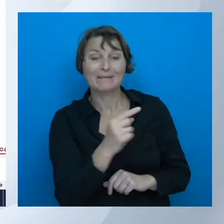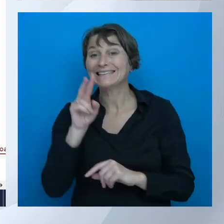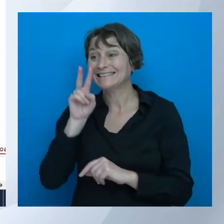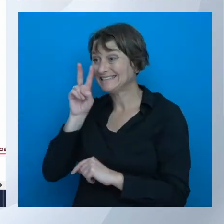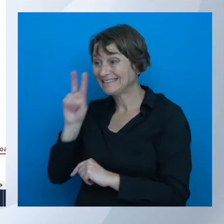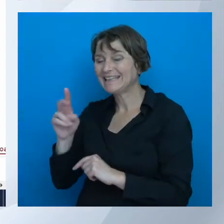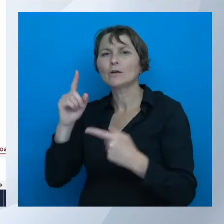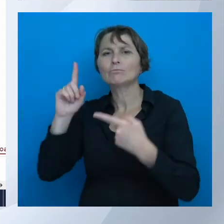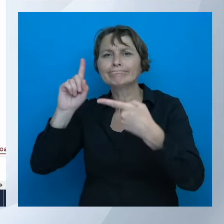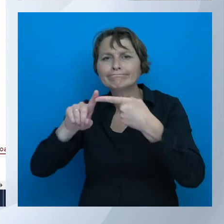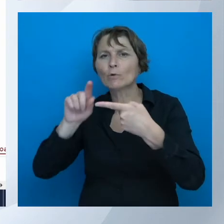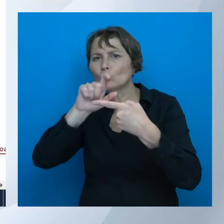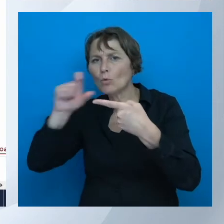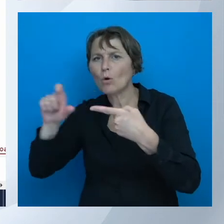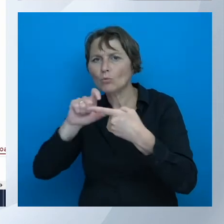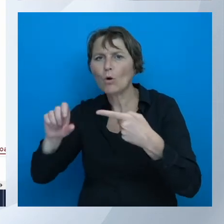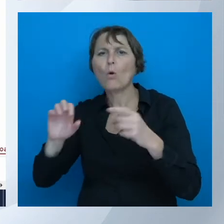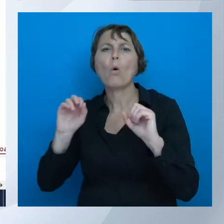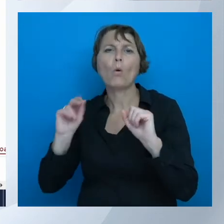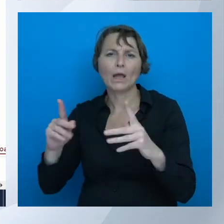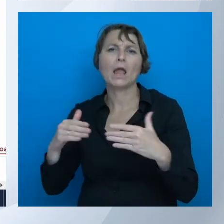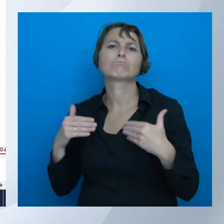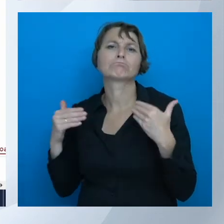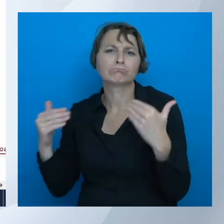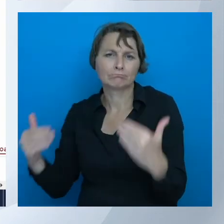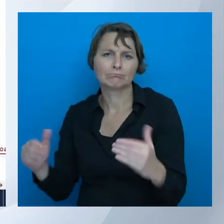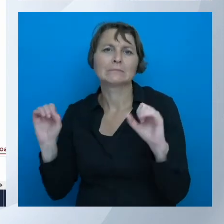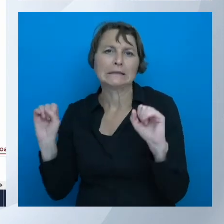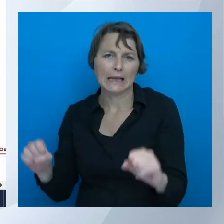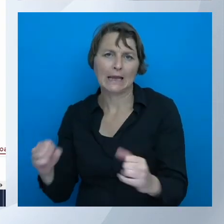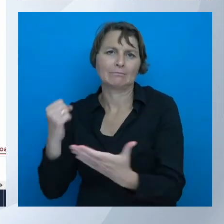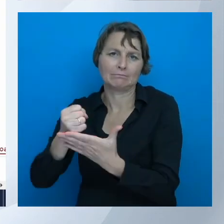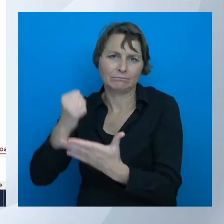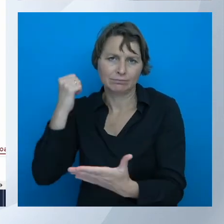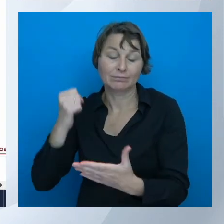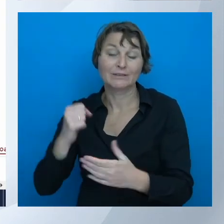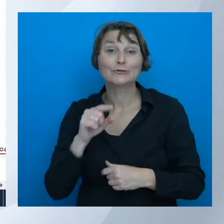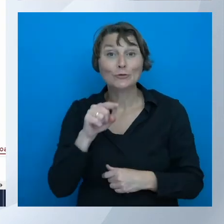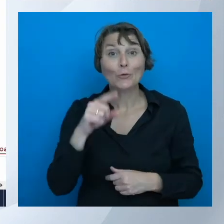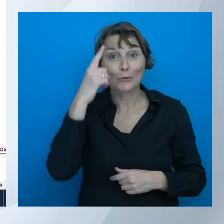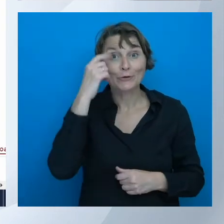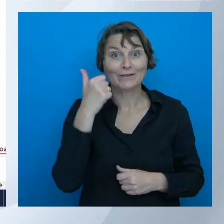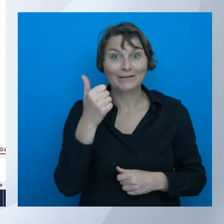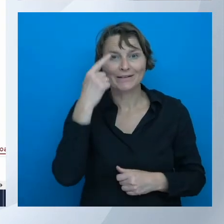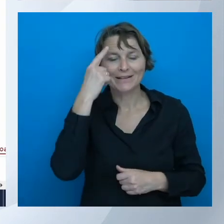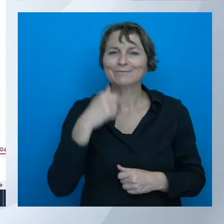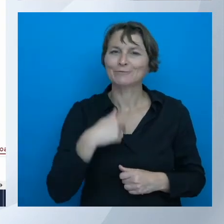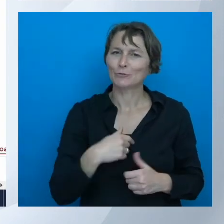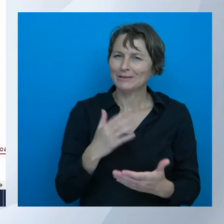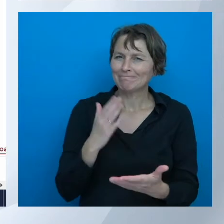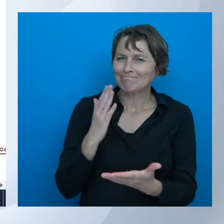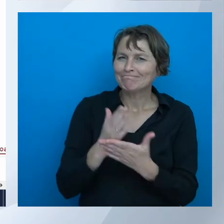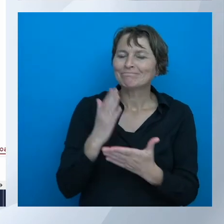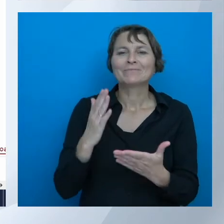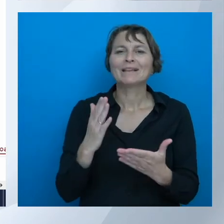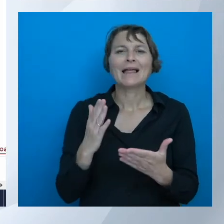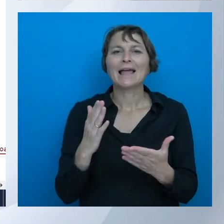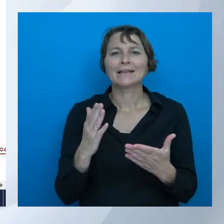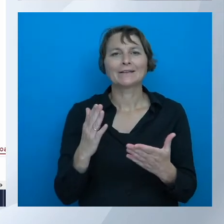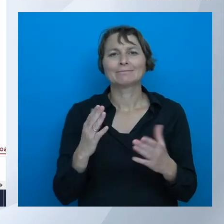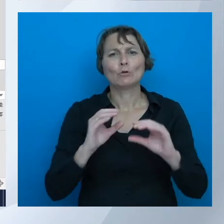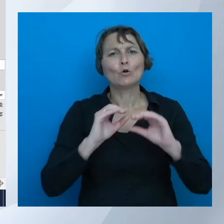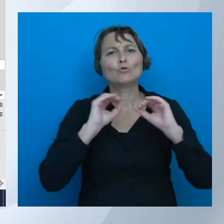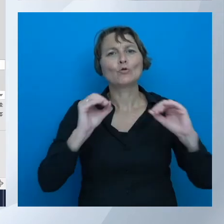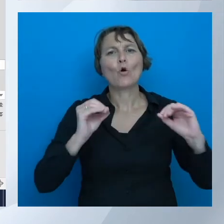sense to think about that as well, because then you would have a truly serverless site running with all